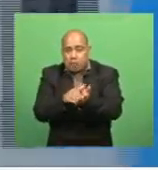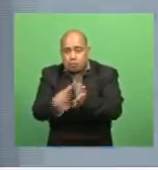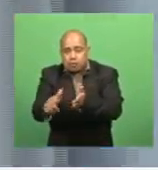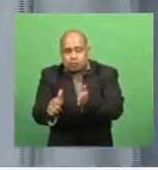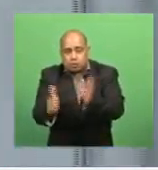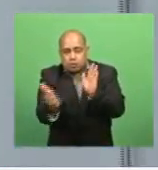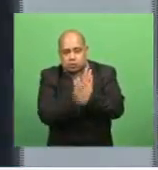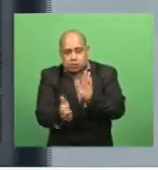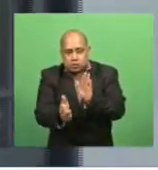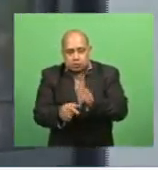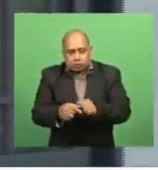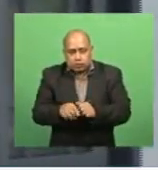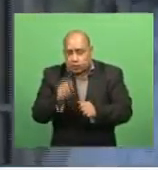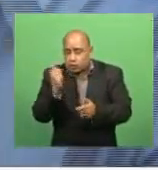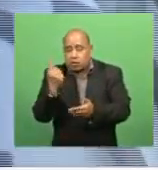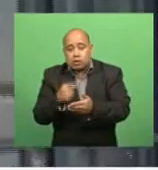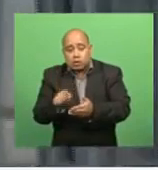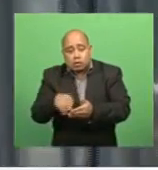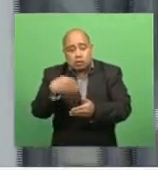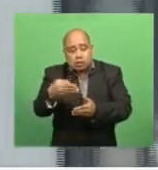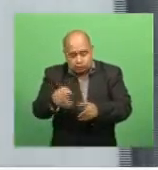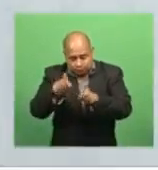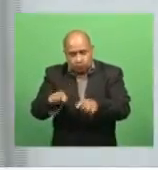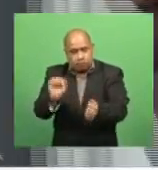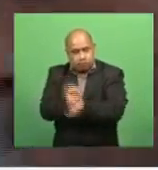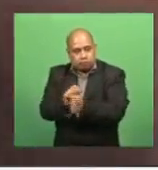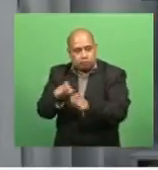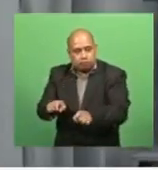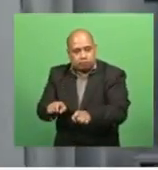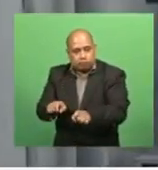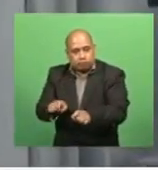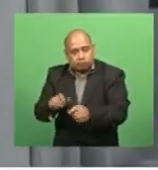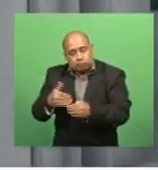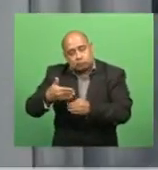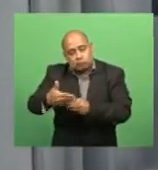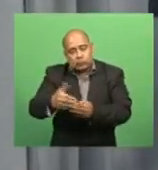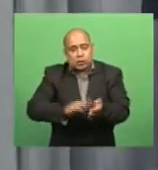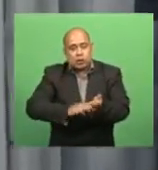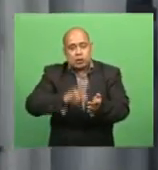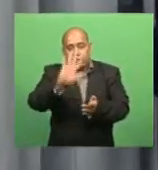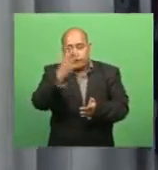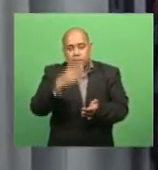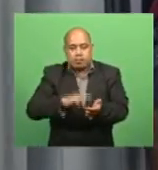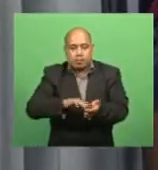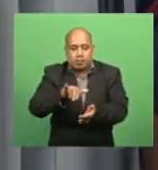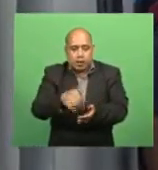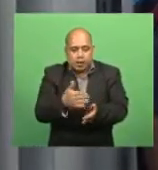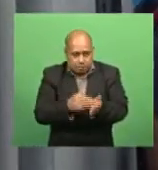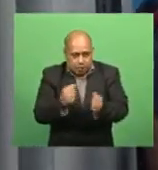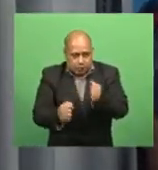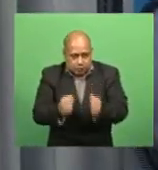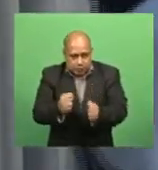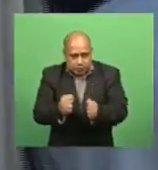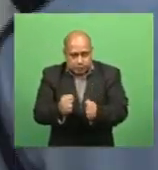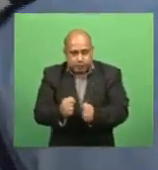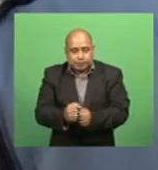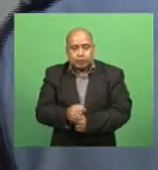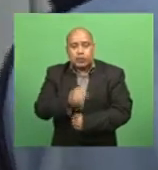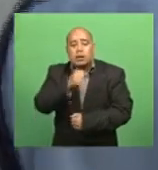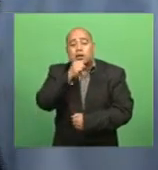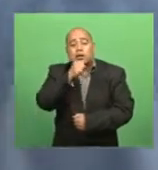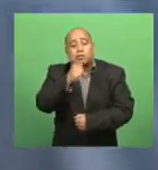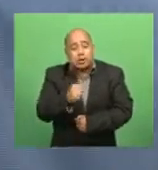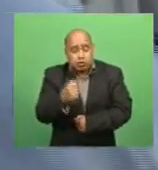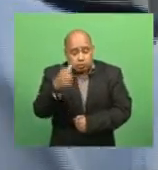remanded till the 4th of May. In the second case of social gathering breach, 4 men who are alleged with failure to comply with orders were